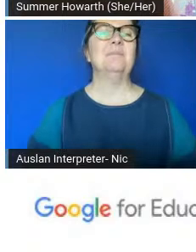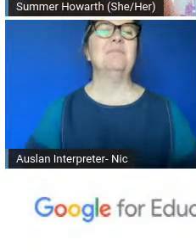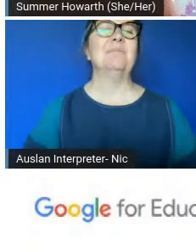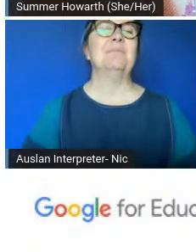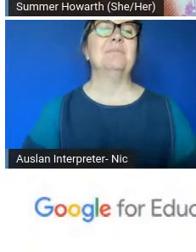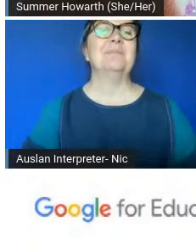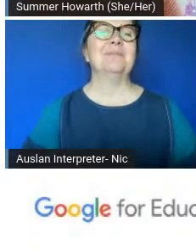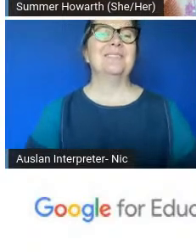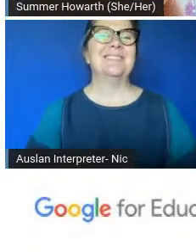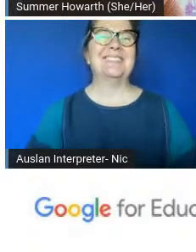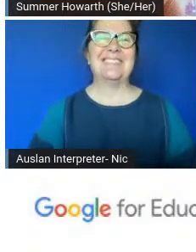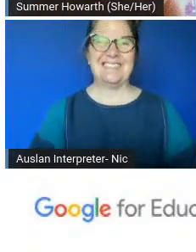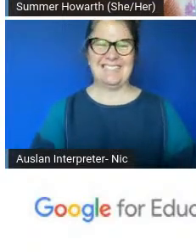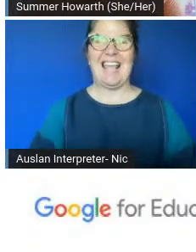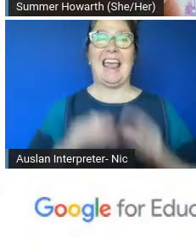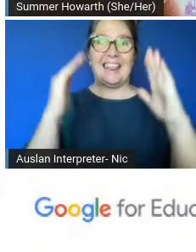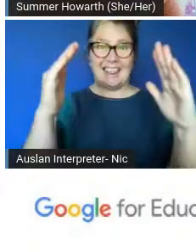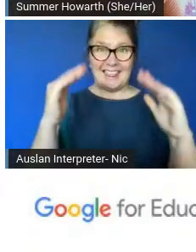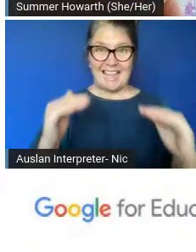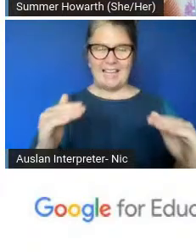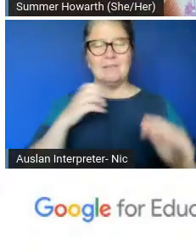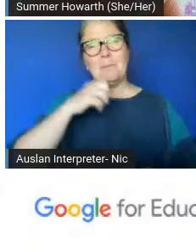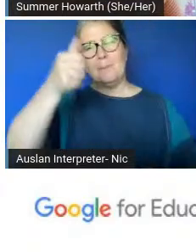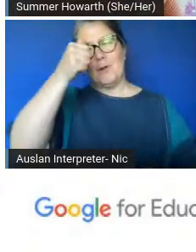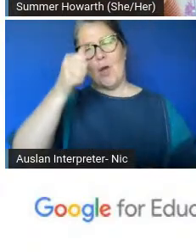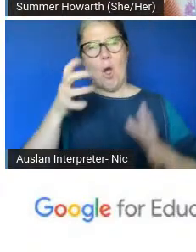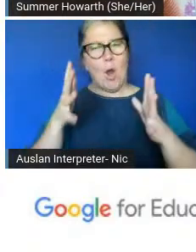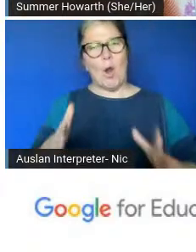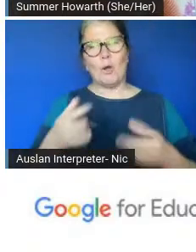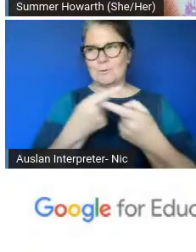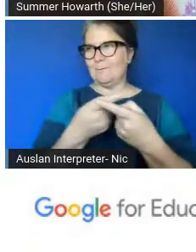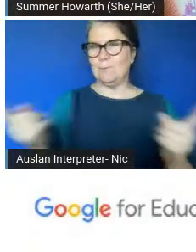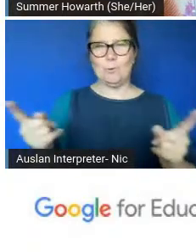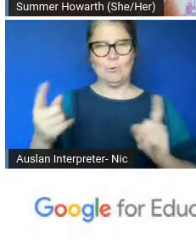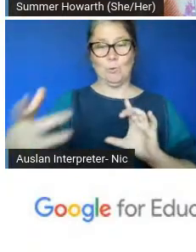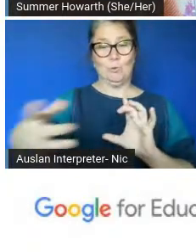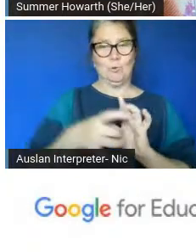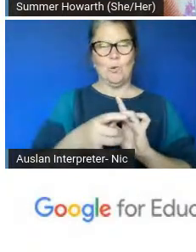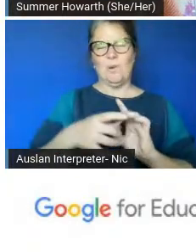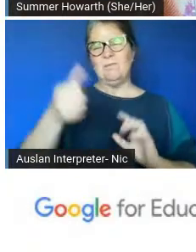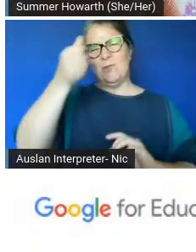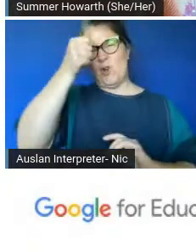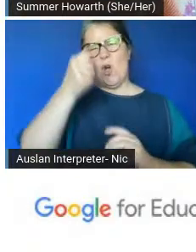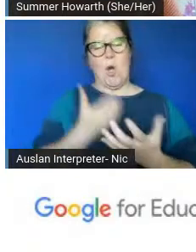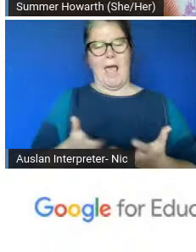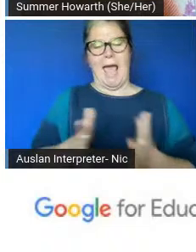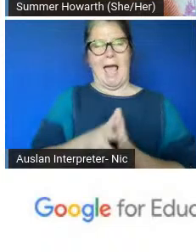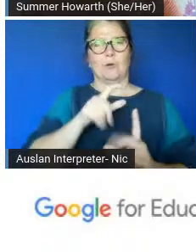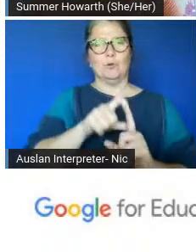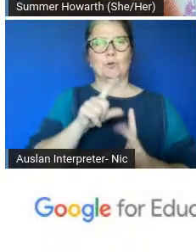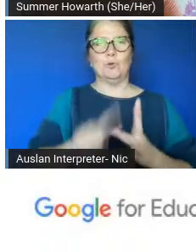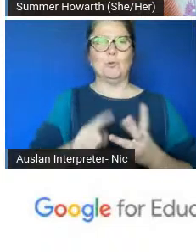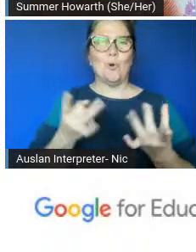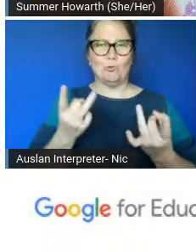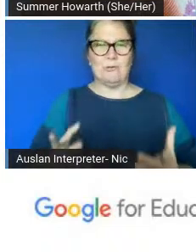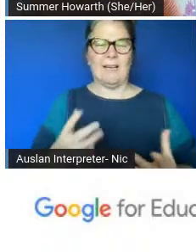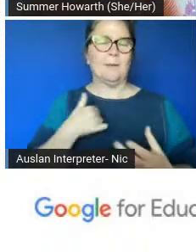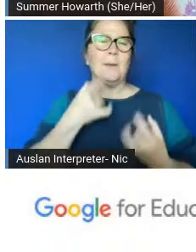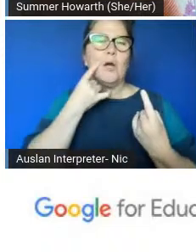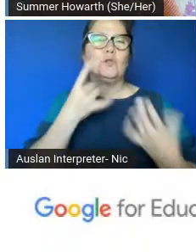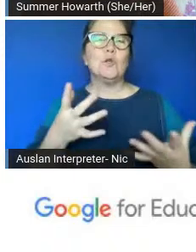we go. And then I know lots of you here in this call know how to do this, but I'm just going to reiterate it for you. Is I'm going to add